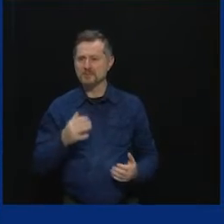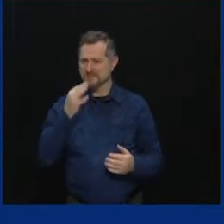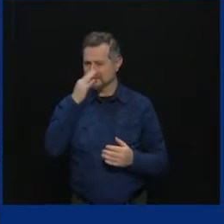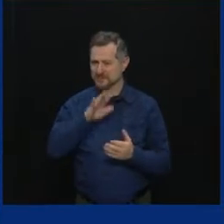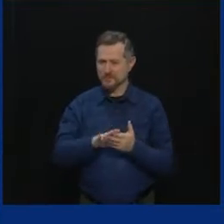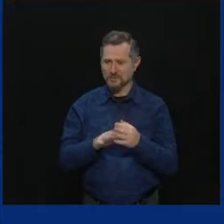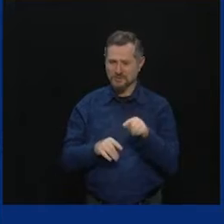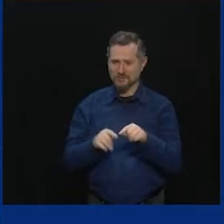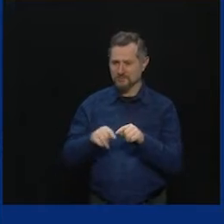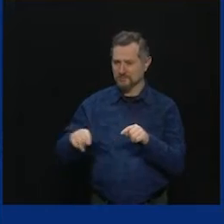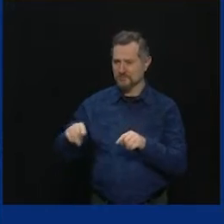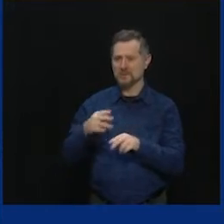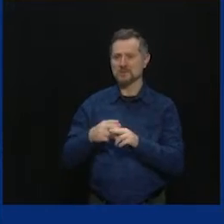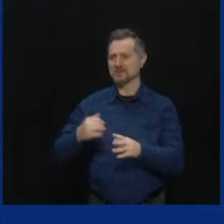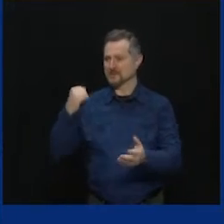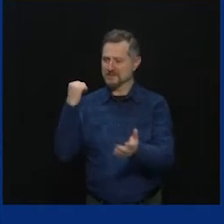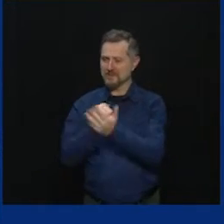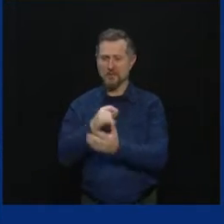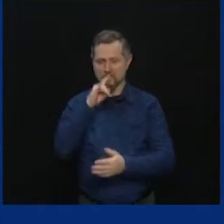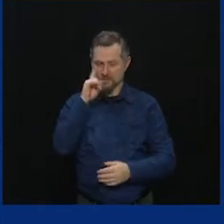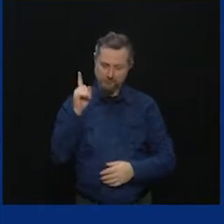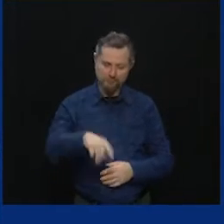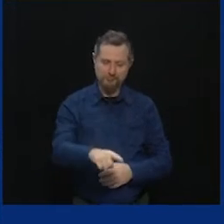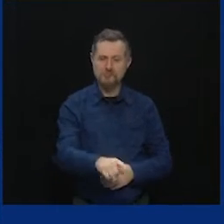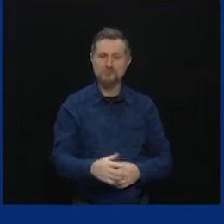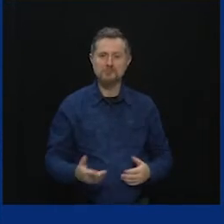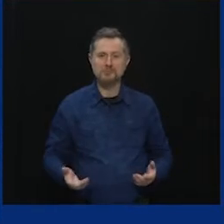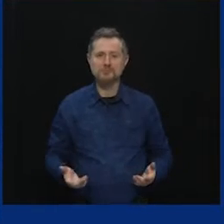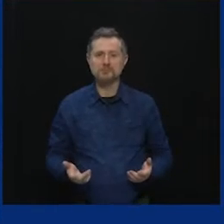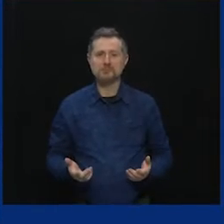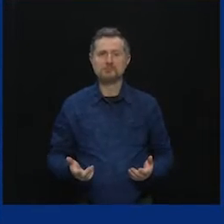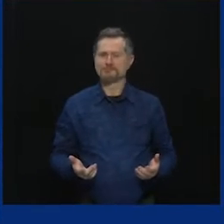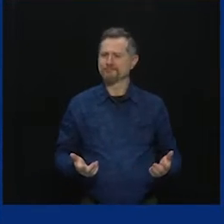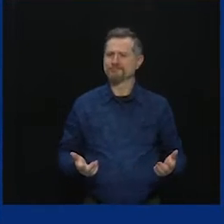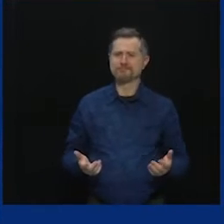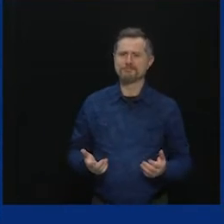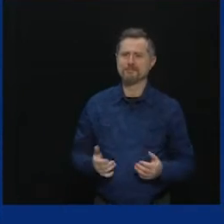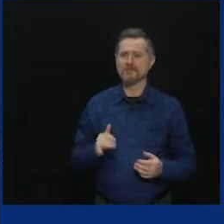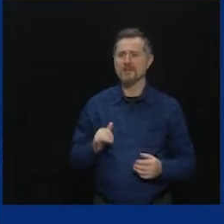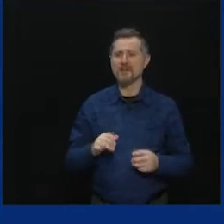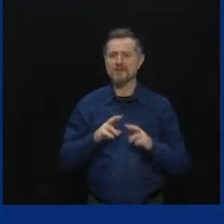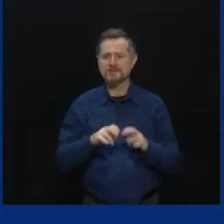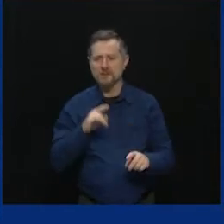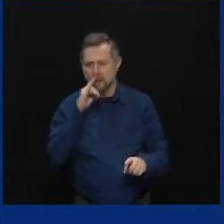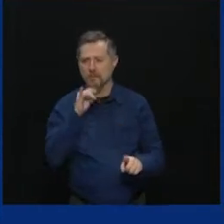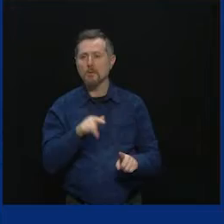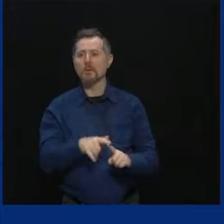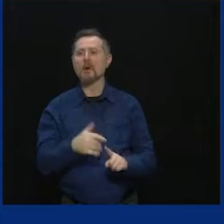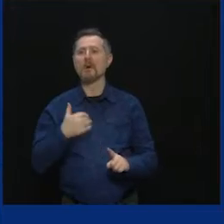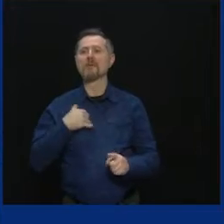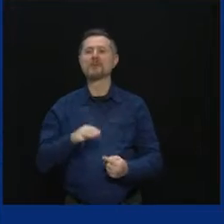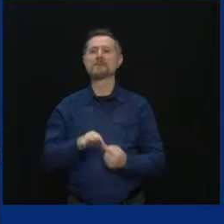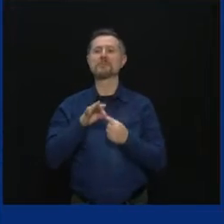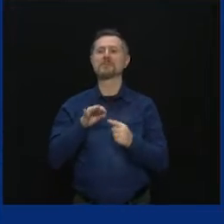schools. And when you dig deeper into the kids, these are children with special needs who haven't had their needs